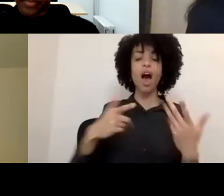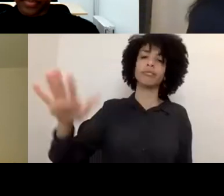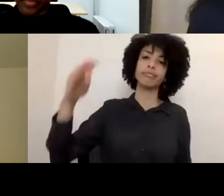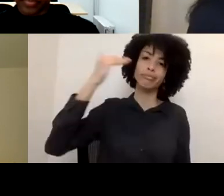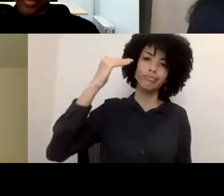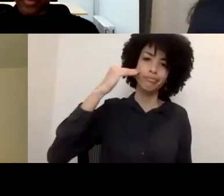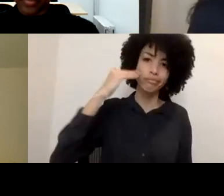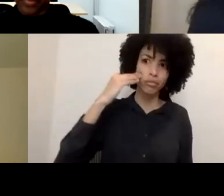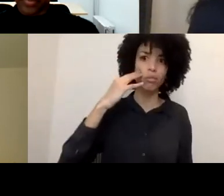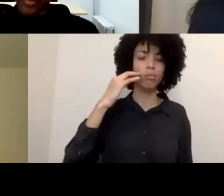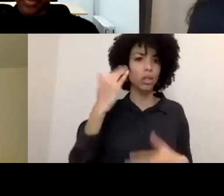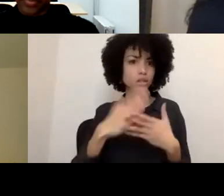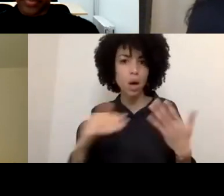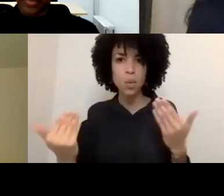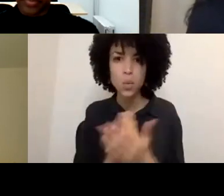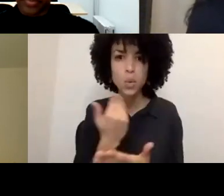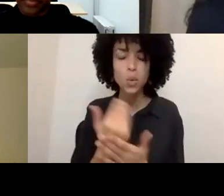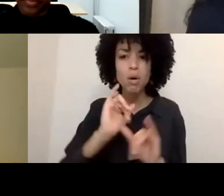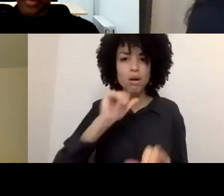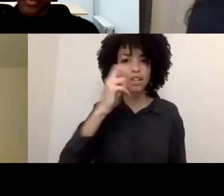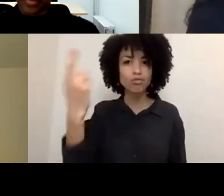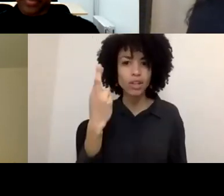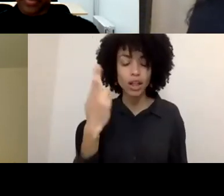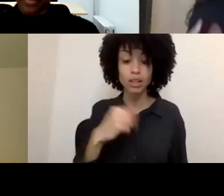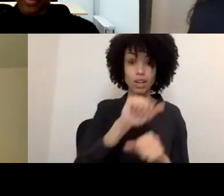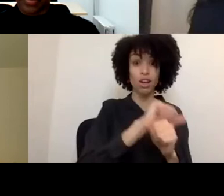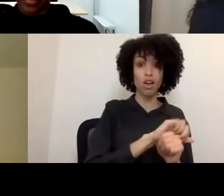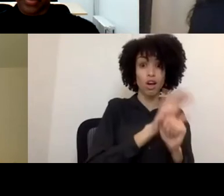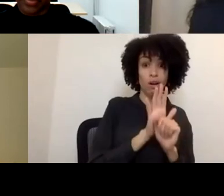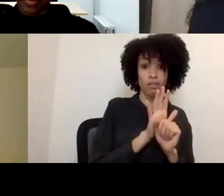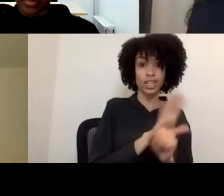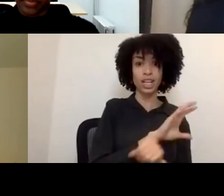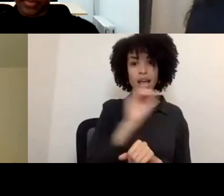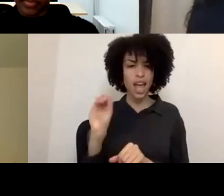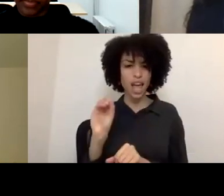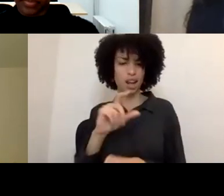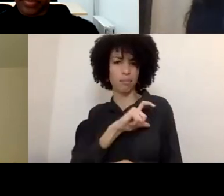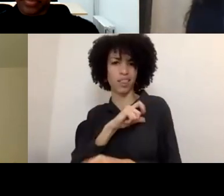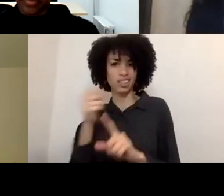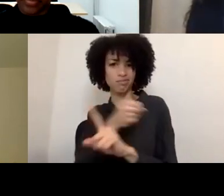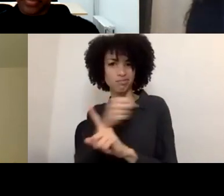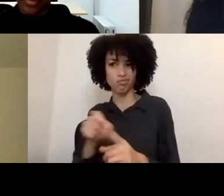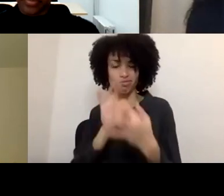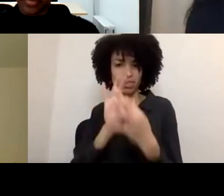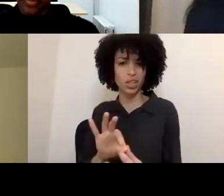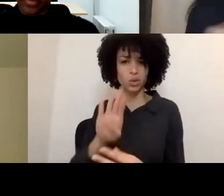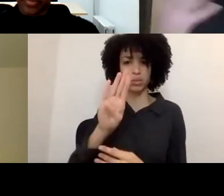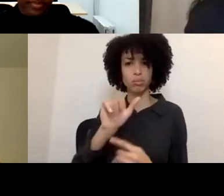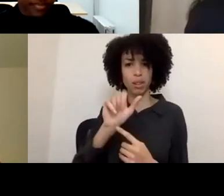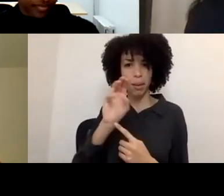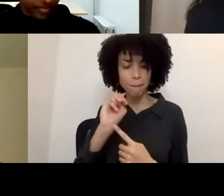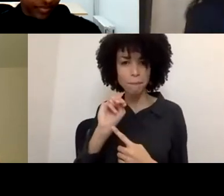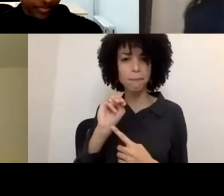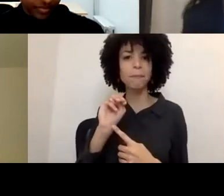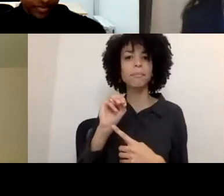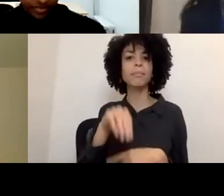twin pandemics of the coronavirus and the state violence and police brutality against Black lives, as we witnessed through the